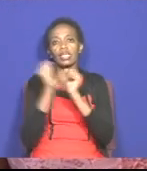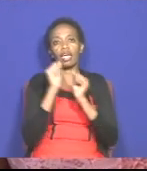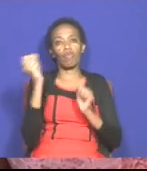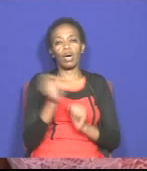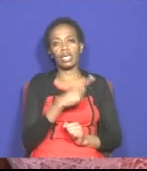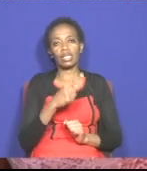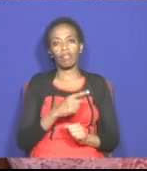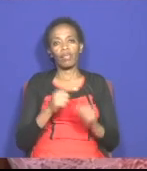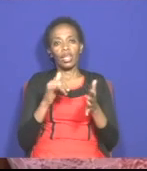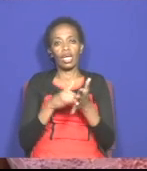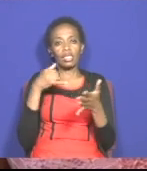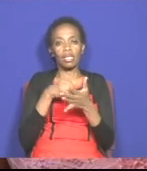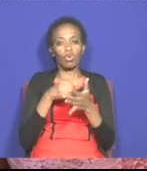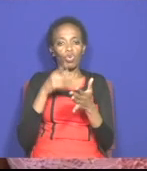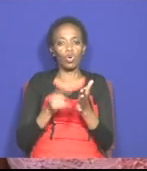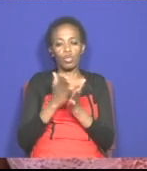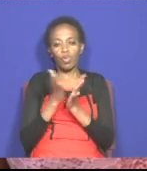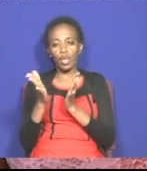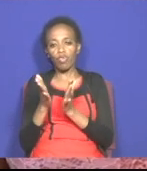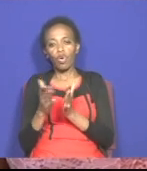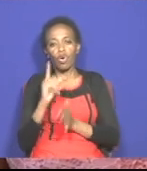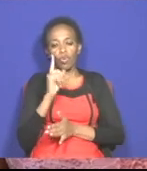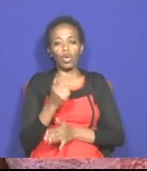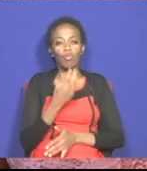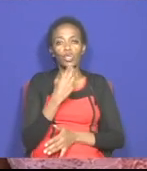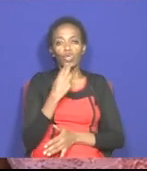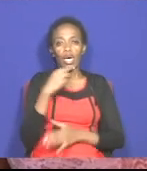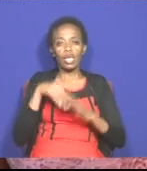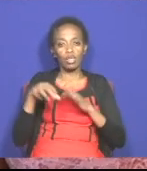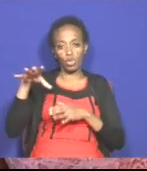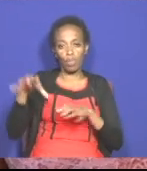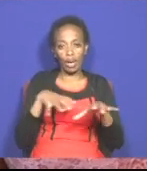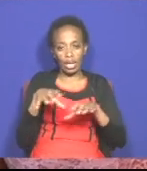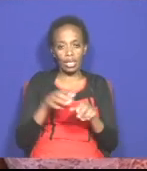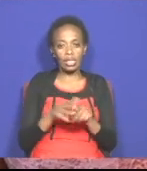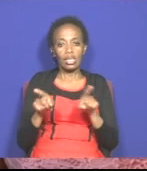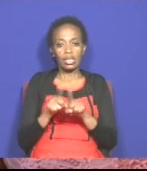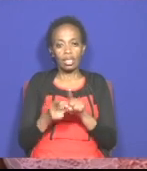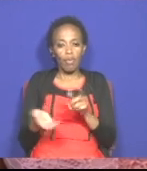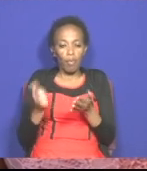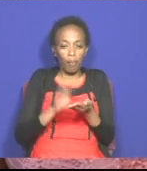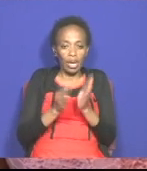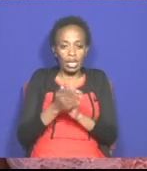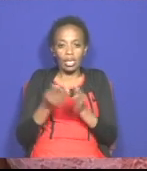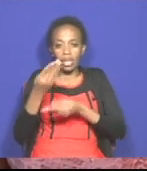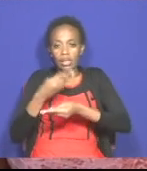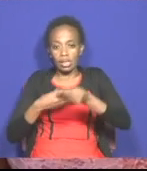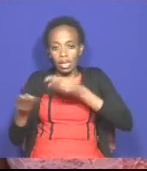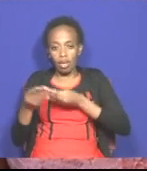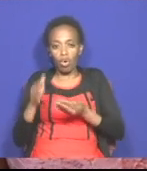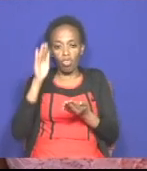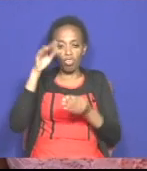months, which include diversion of condemned sugar into the market, repackaging and sale of